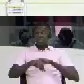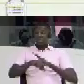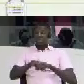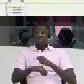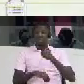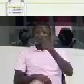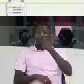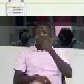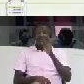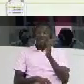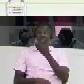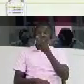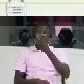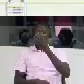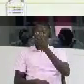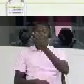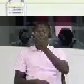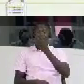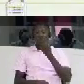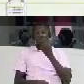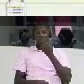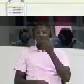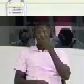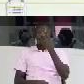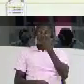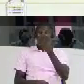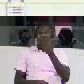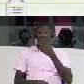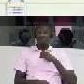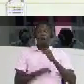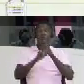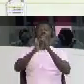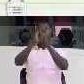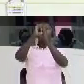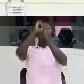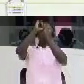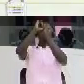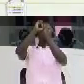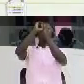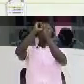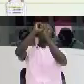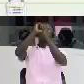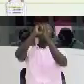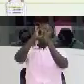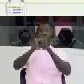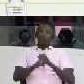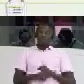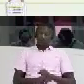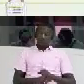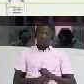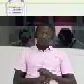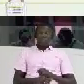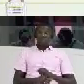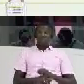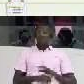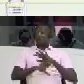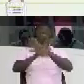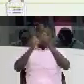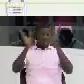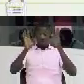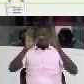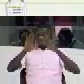7:45 dañu ma blow whistle. At 7:45 I will blow the whistle. ku nekk ñëw si